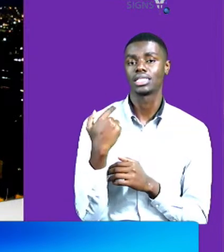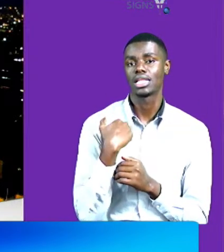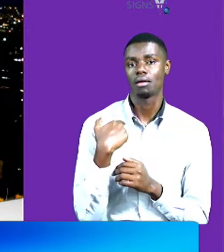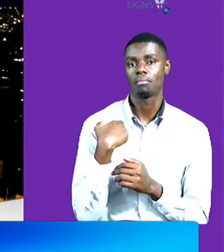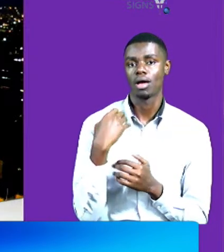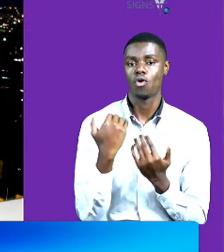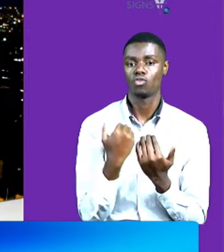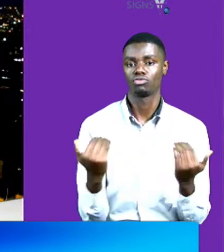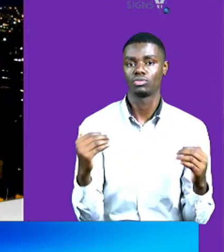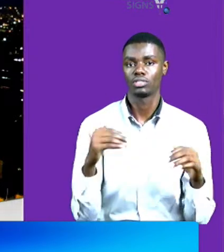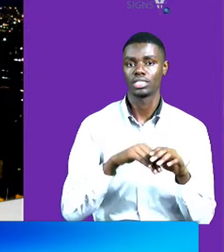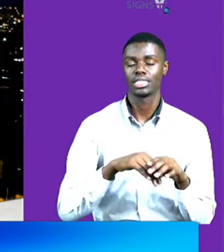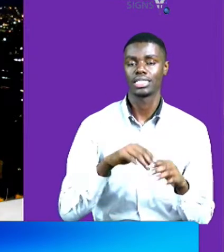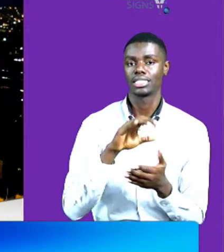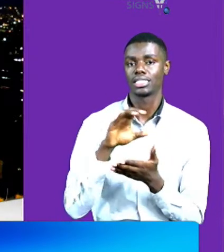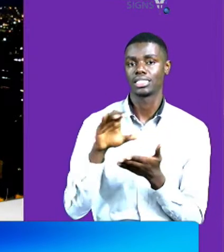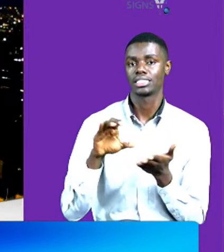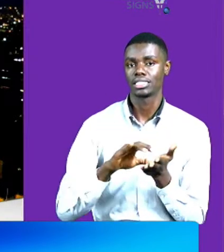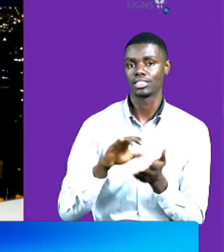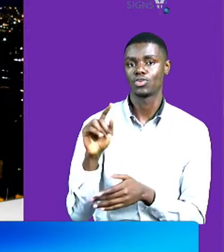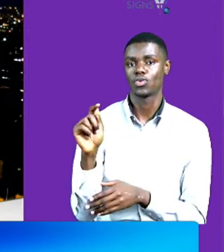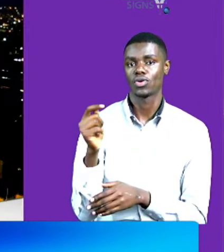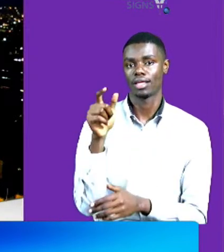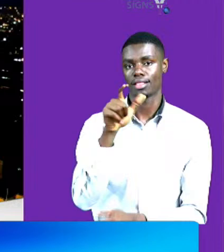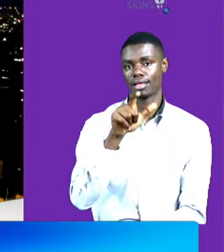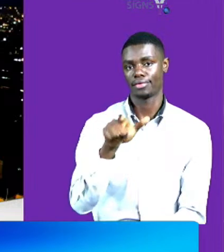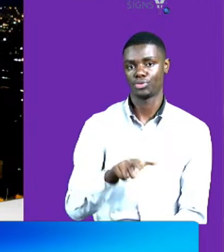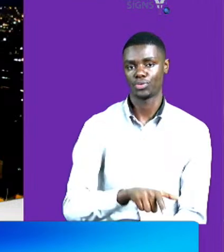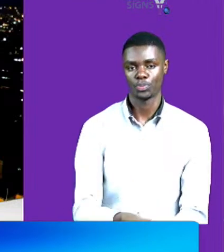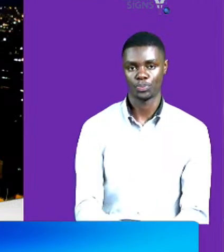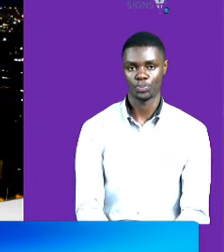children in Central Kenya region.